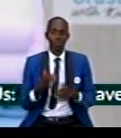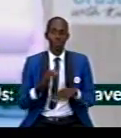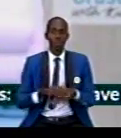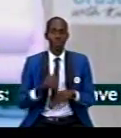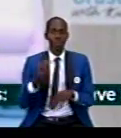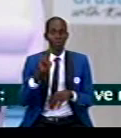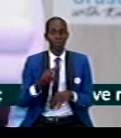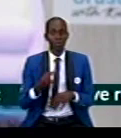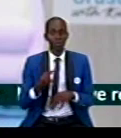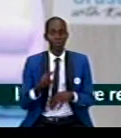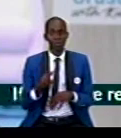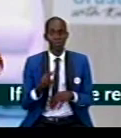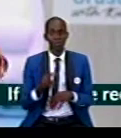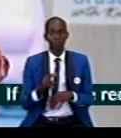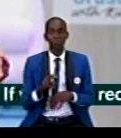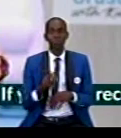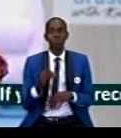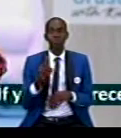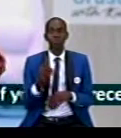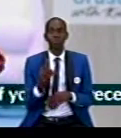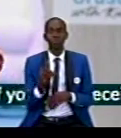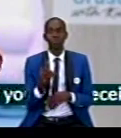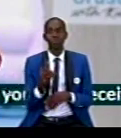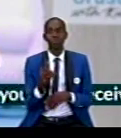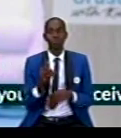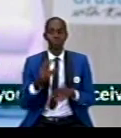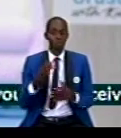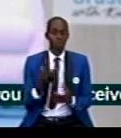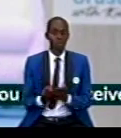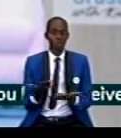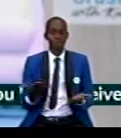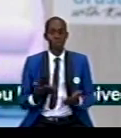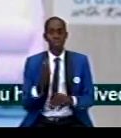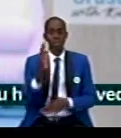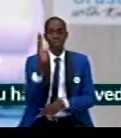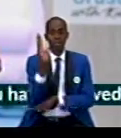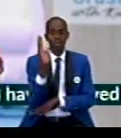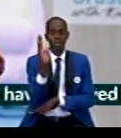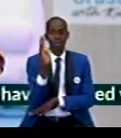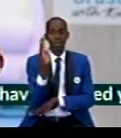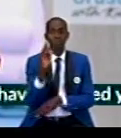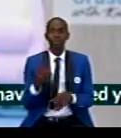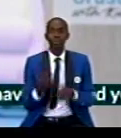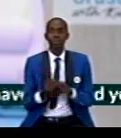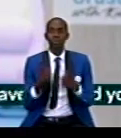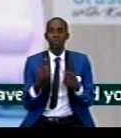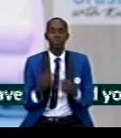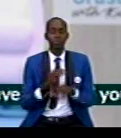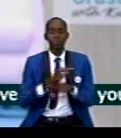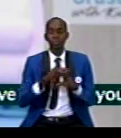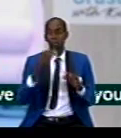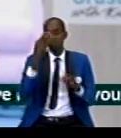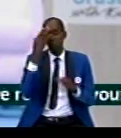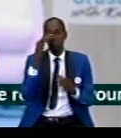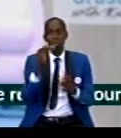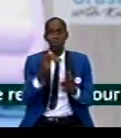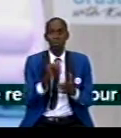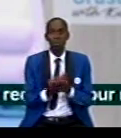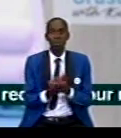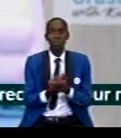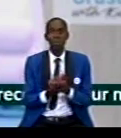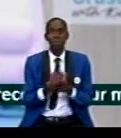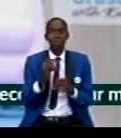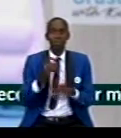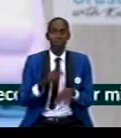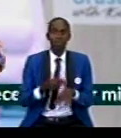afternoon. As I came, I don't know that at the time where I want to take money and pay transport.